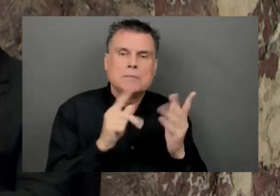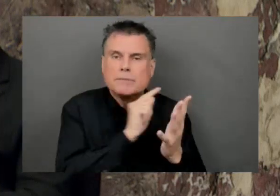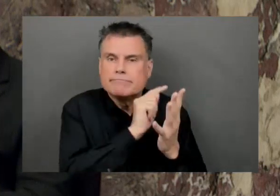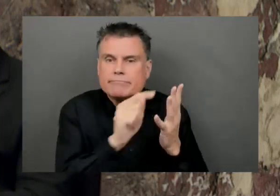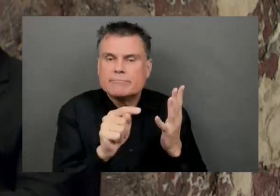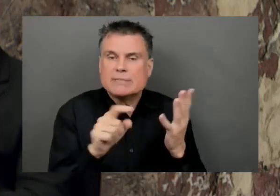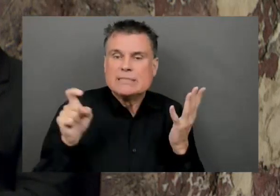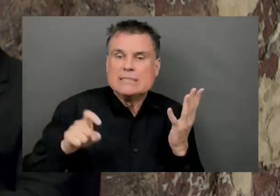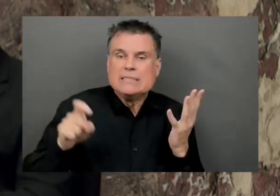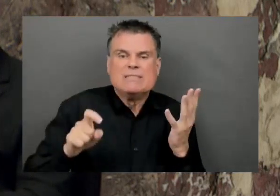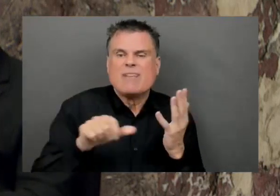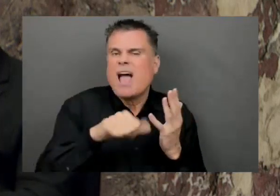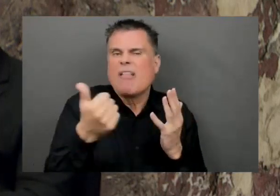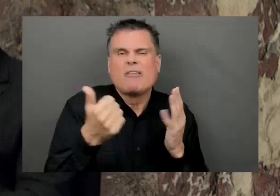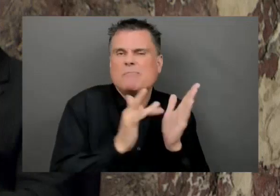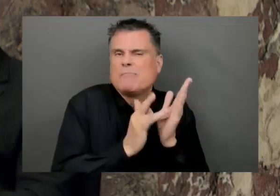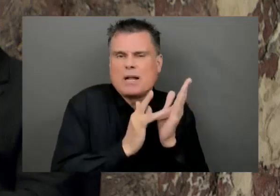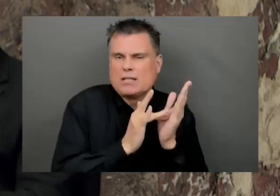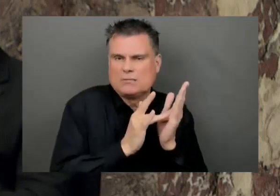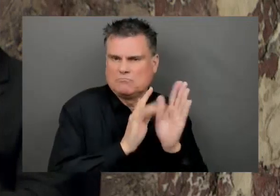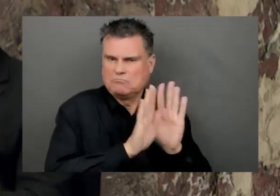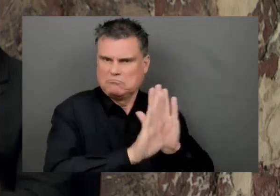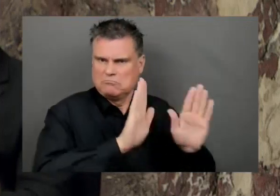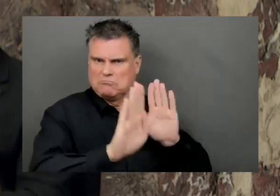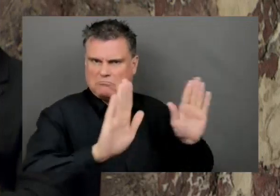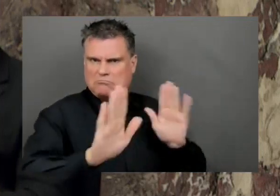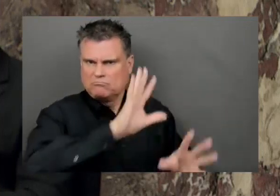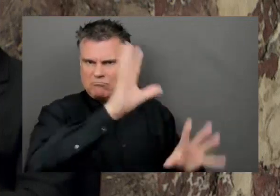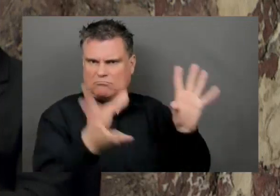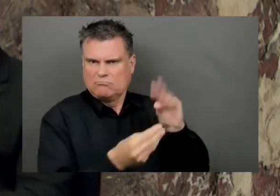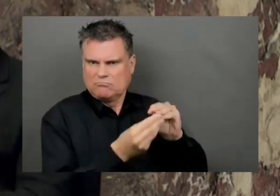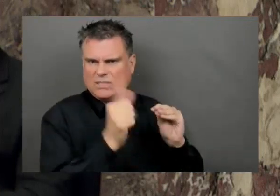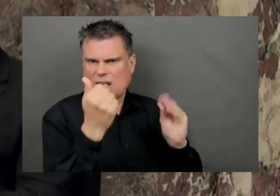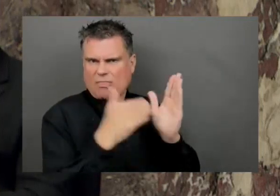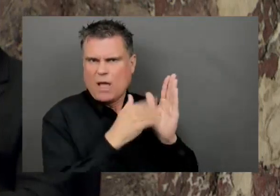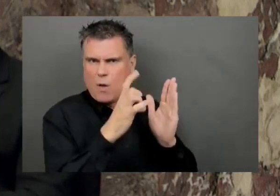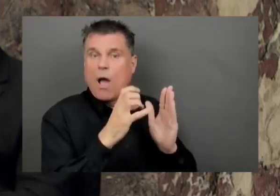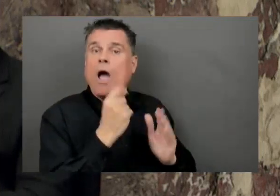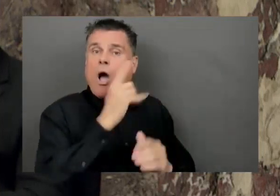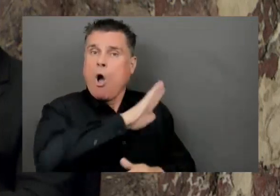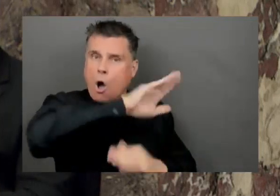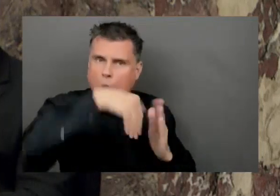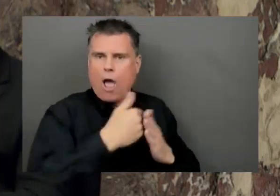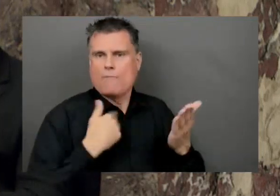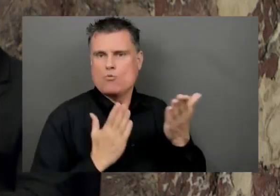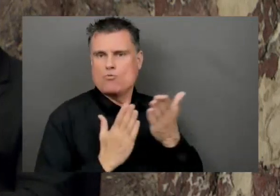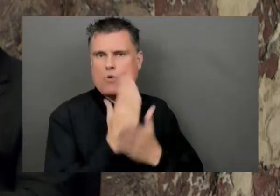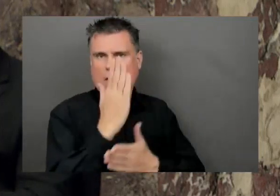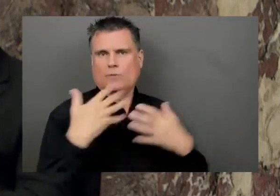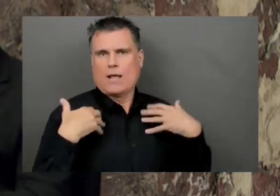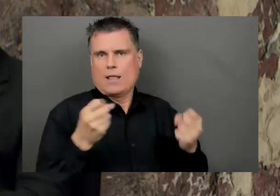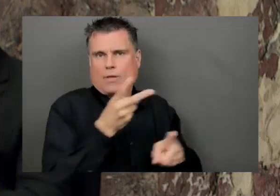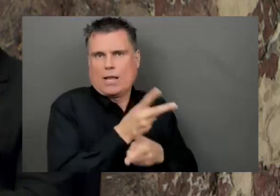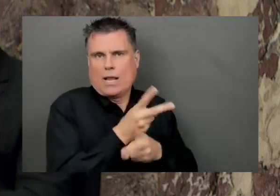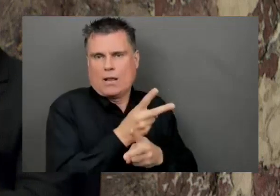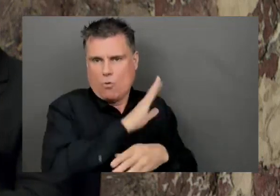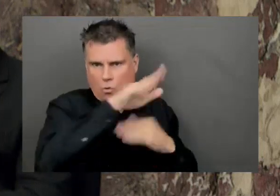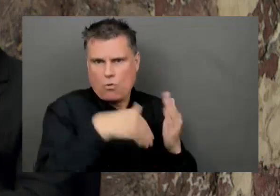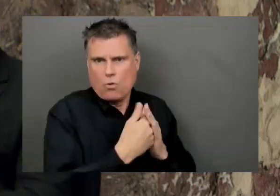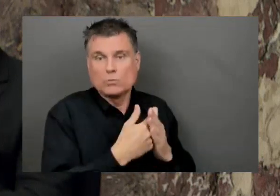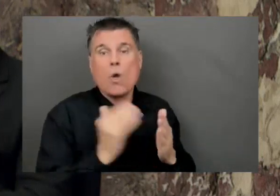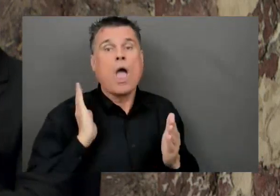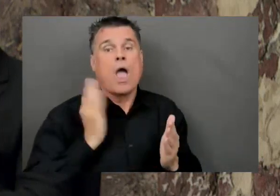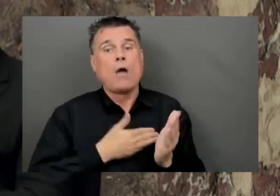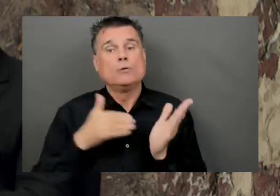deserve the best possible care we can give them. And I think that our doctors and our nurses and our health sciences